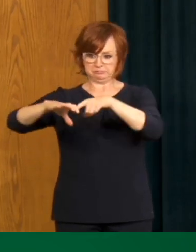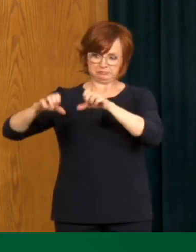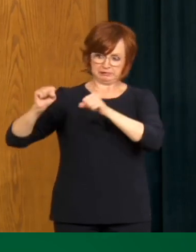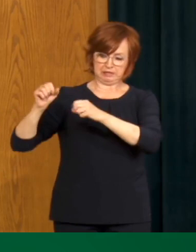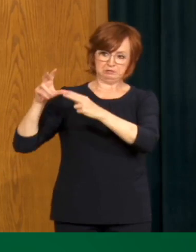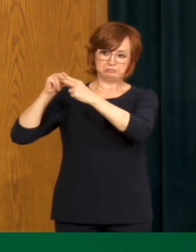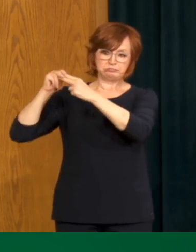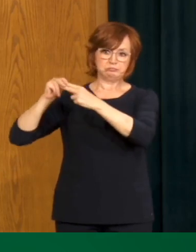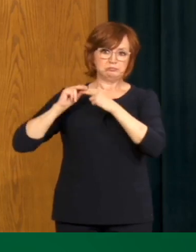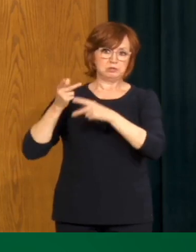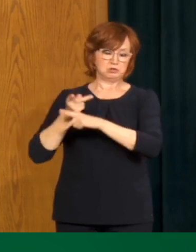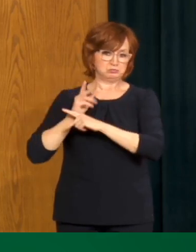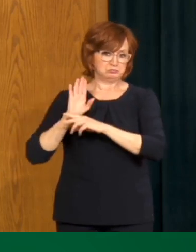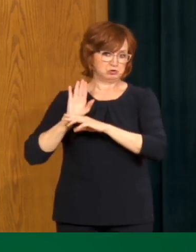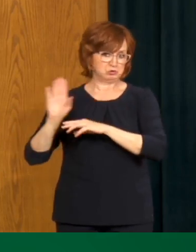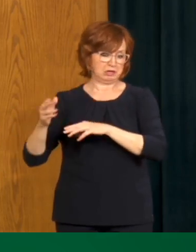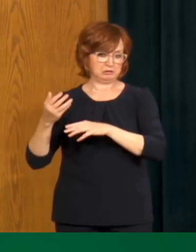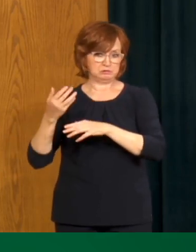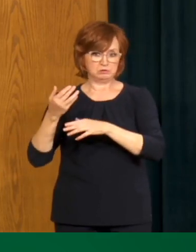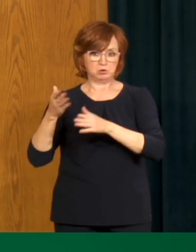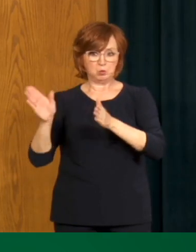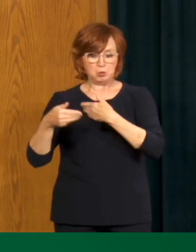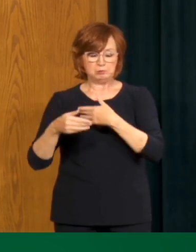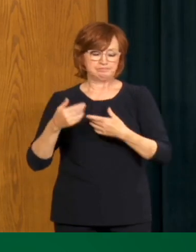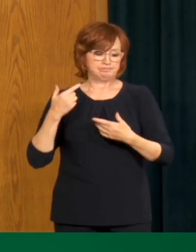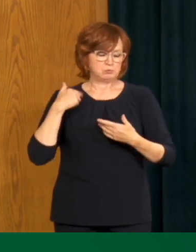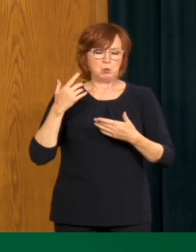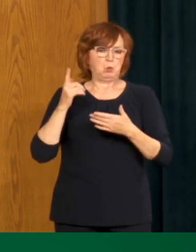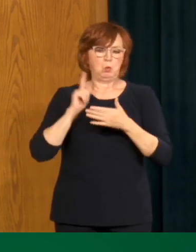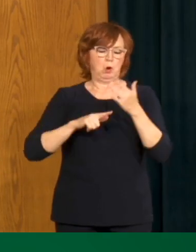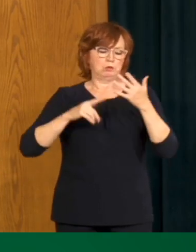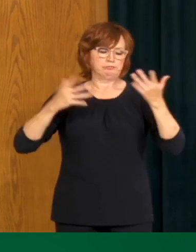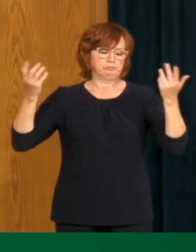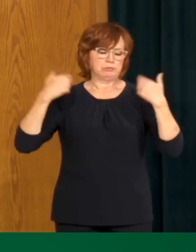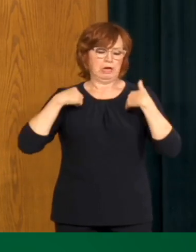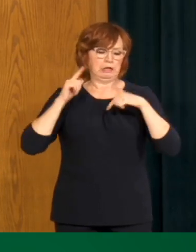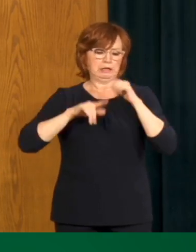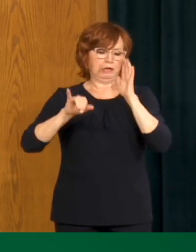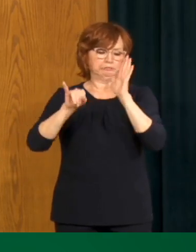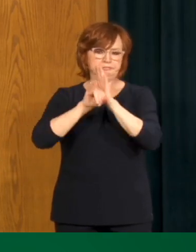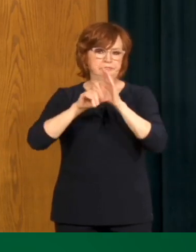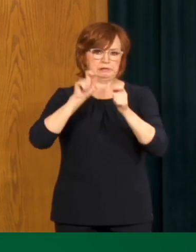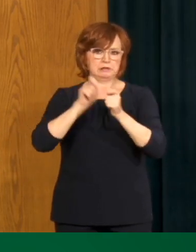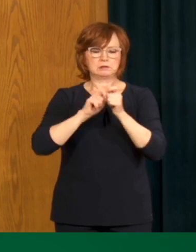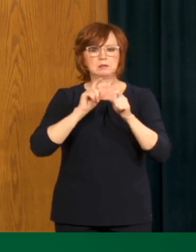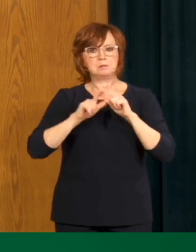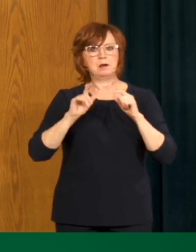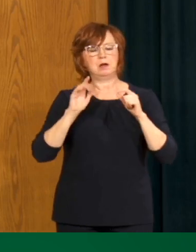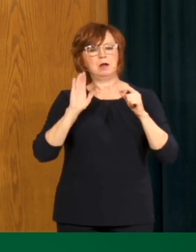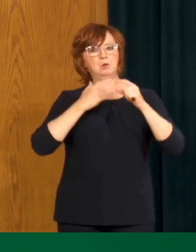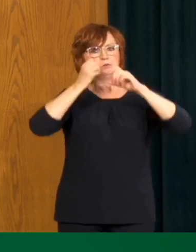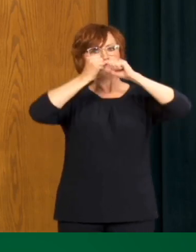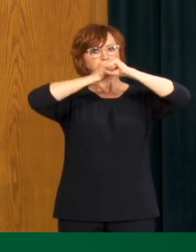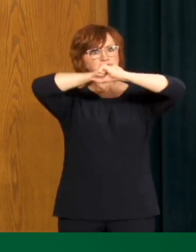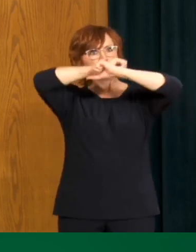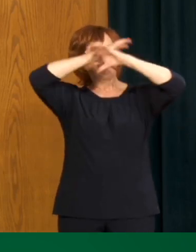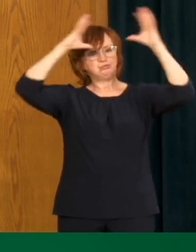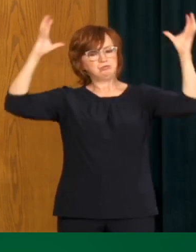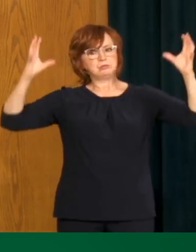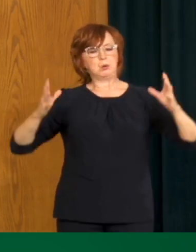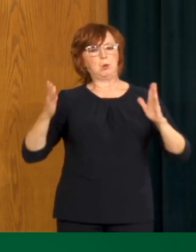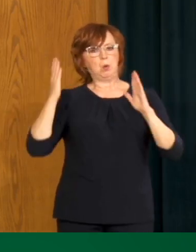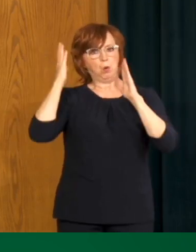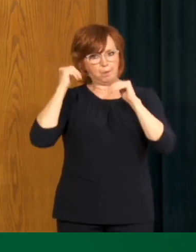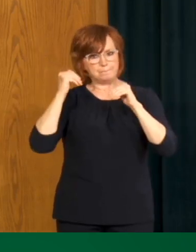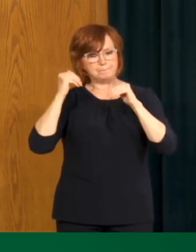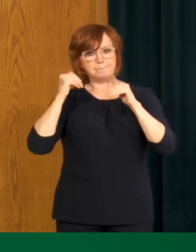precisely what they are. But I would just say this: it is our intent that we will hopefully be